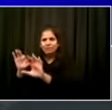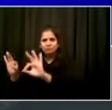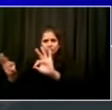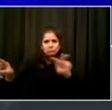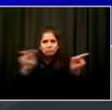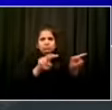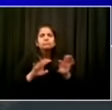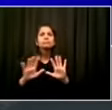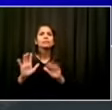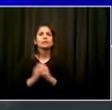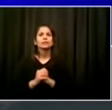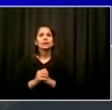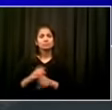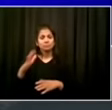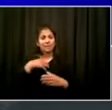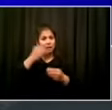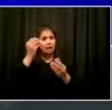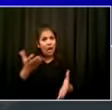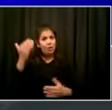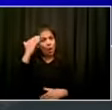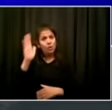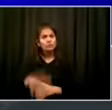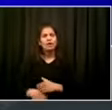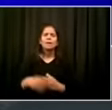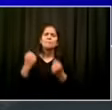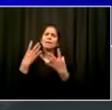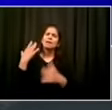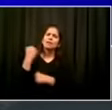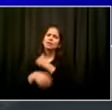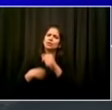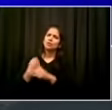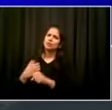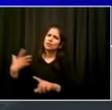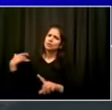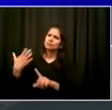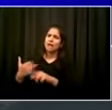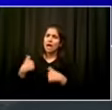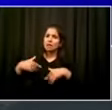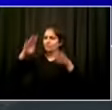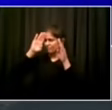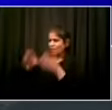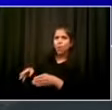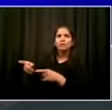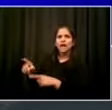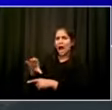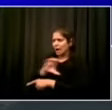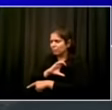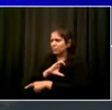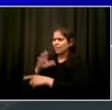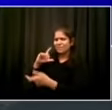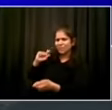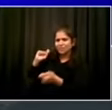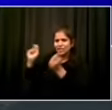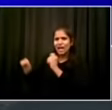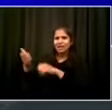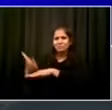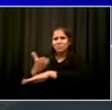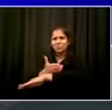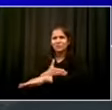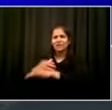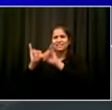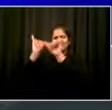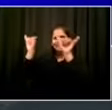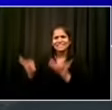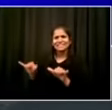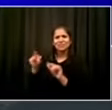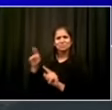more to create trust between community and police if we got support from Albany in changing state law to allow more